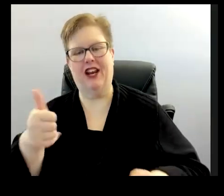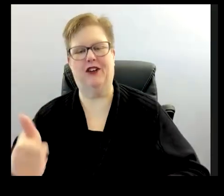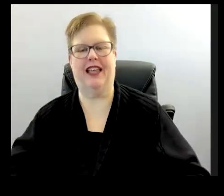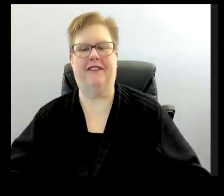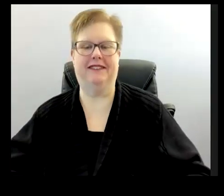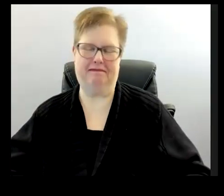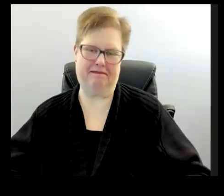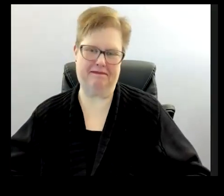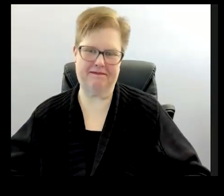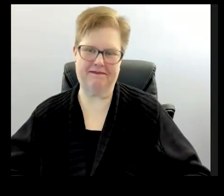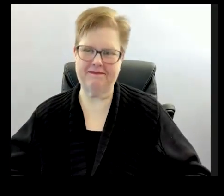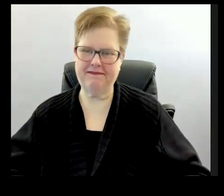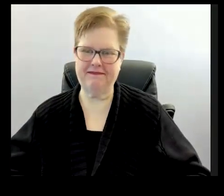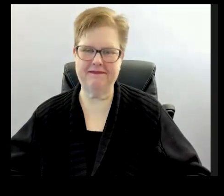yourself.